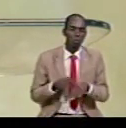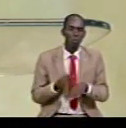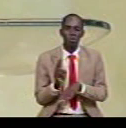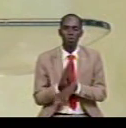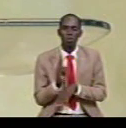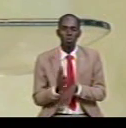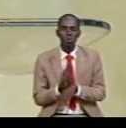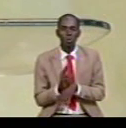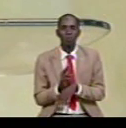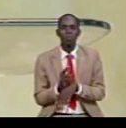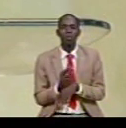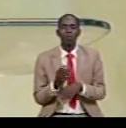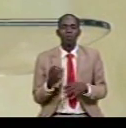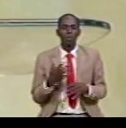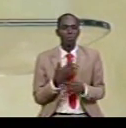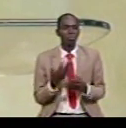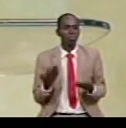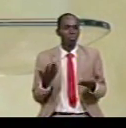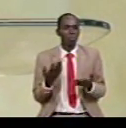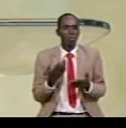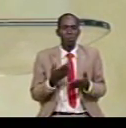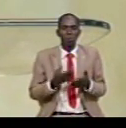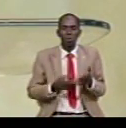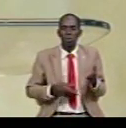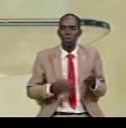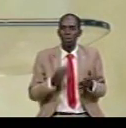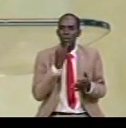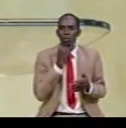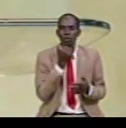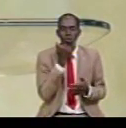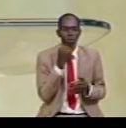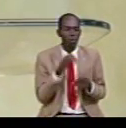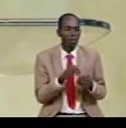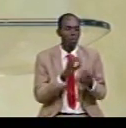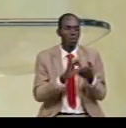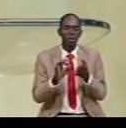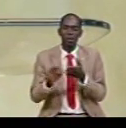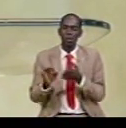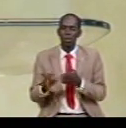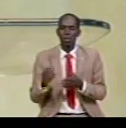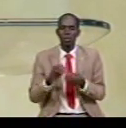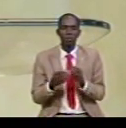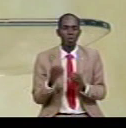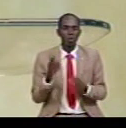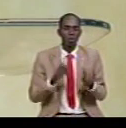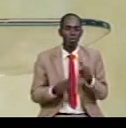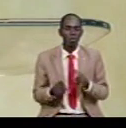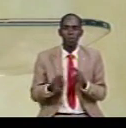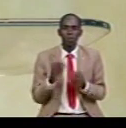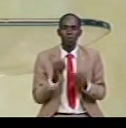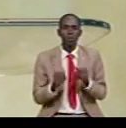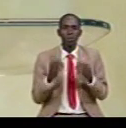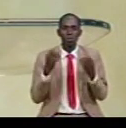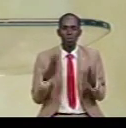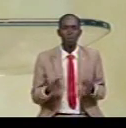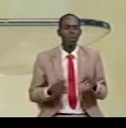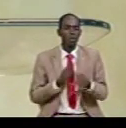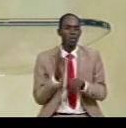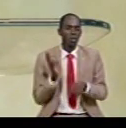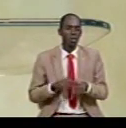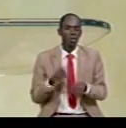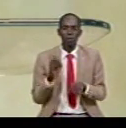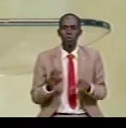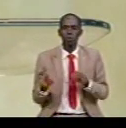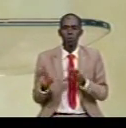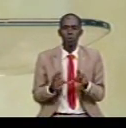that, what's wrong in taking census? Just census, which nations do. But the fact that